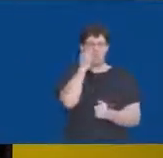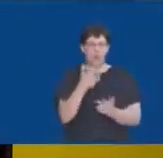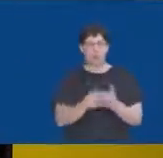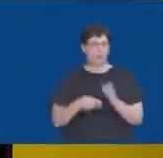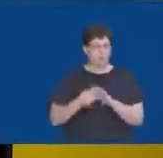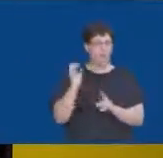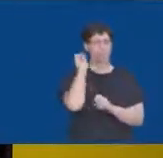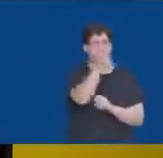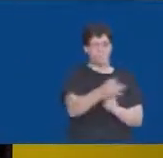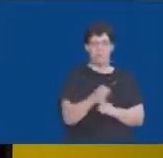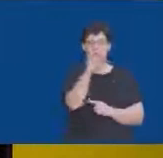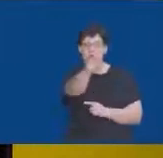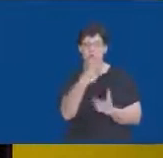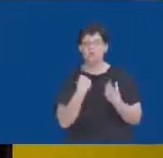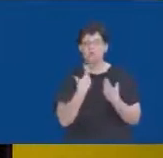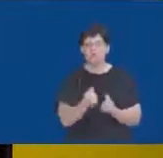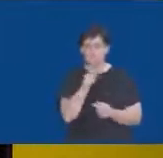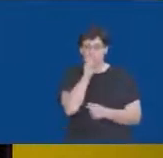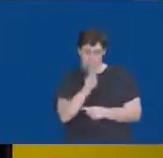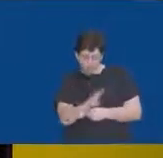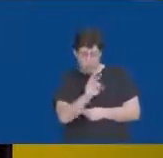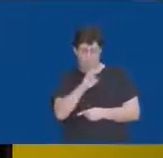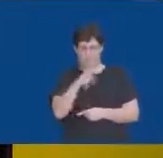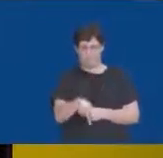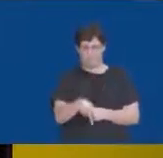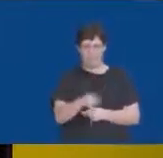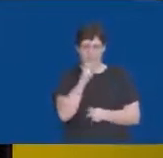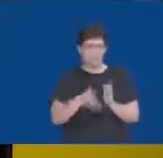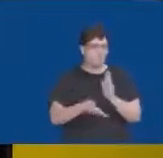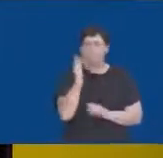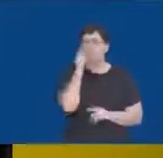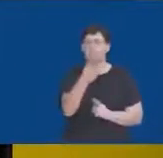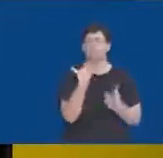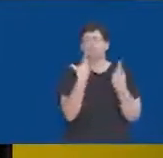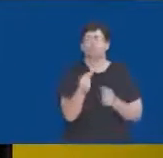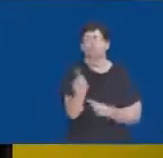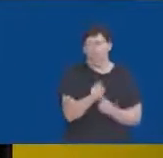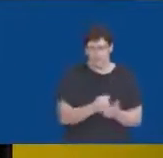takes you there. What I want you to actually do is go and look at the map and see where it takes you, what it's doing,